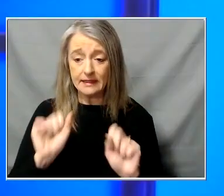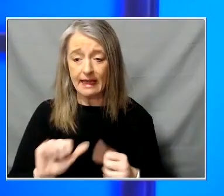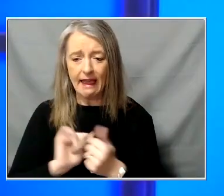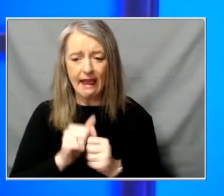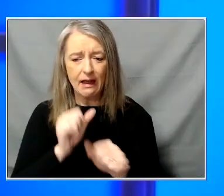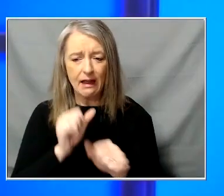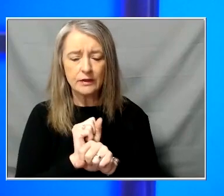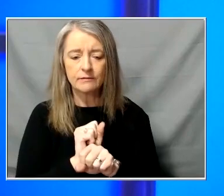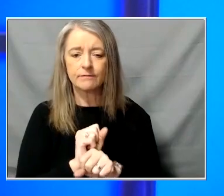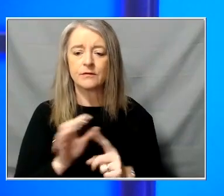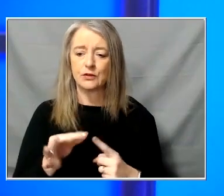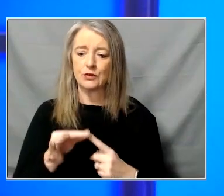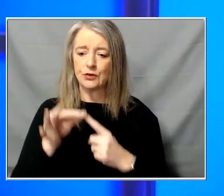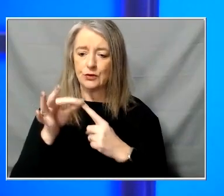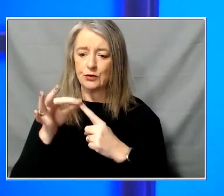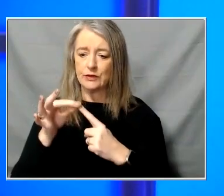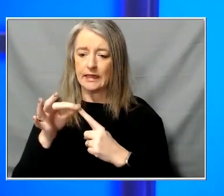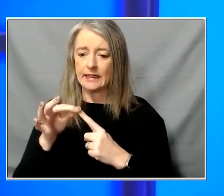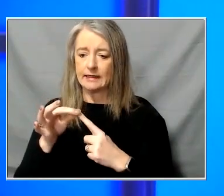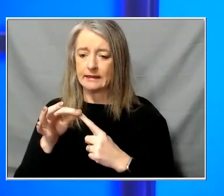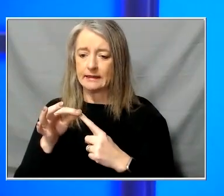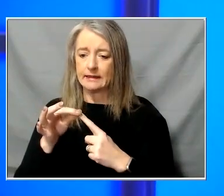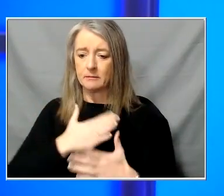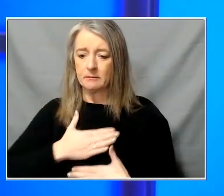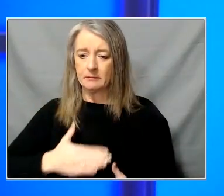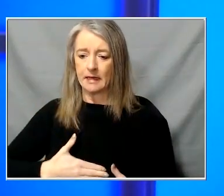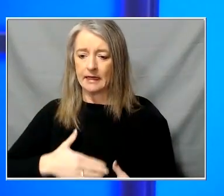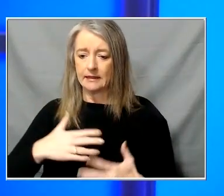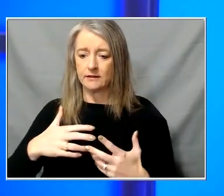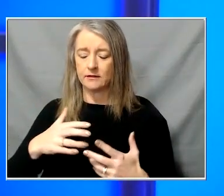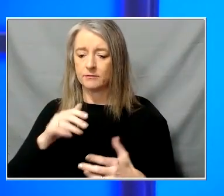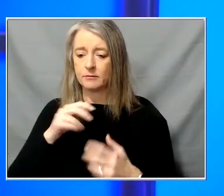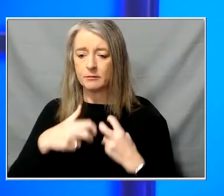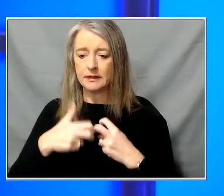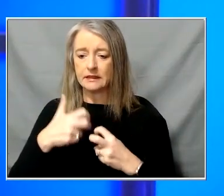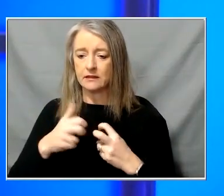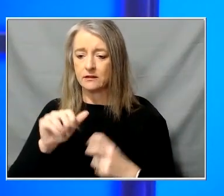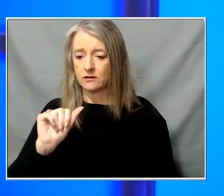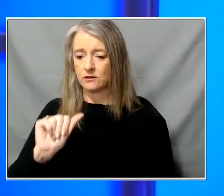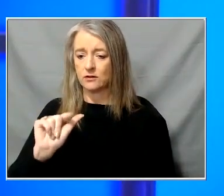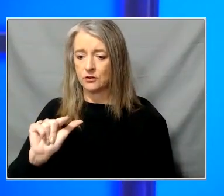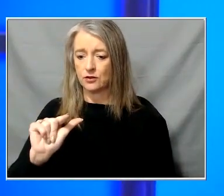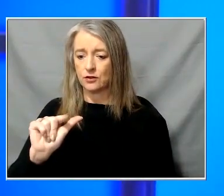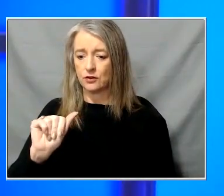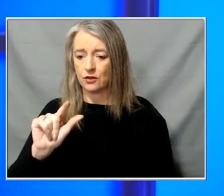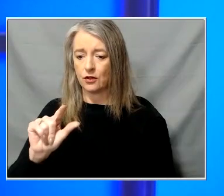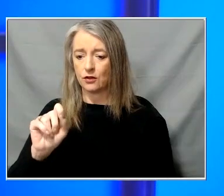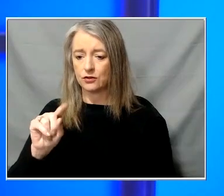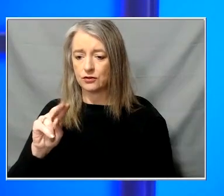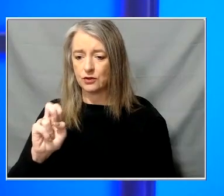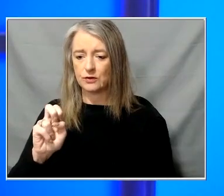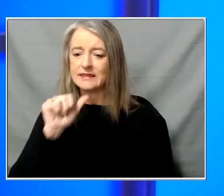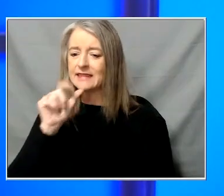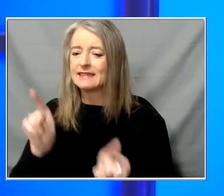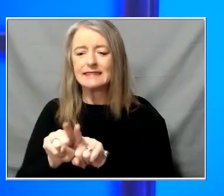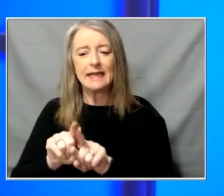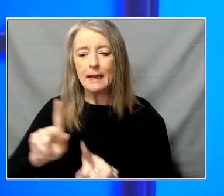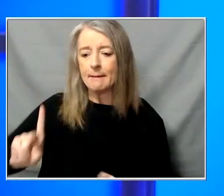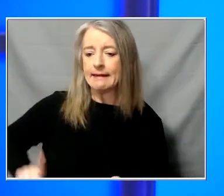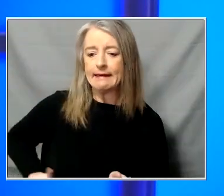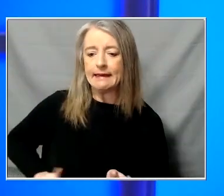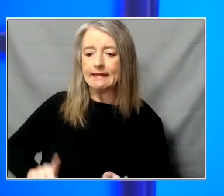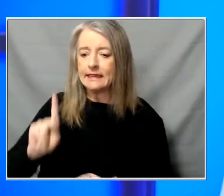of the biliary system, you don't particularly want to break gallstones up. They're not like kidney stones. The debris that